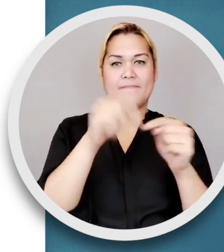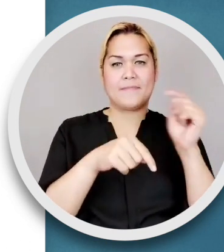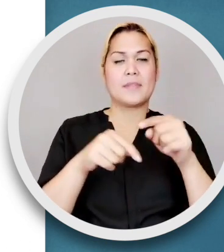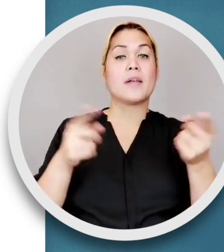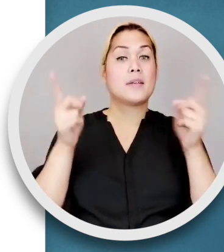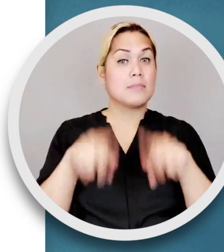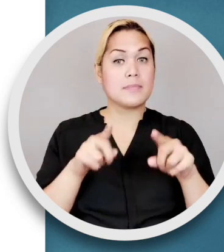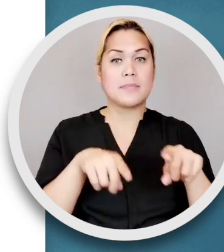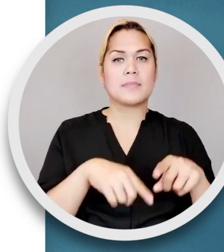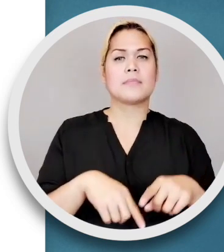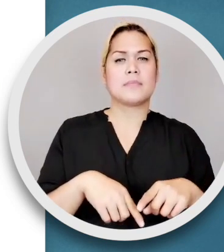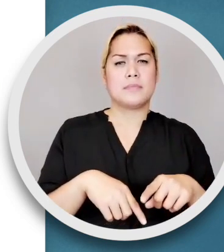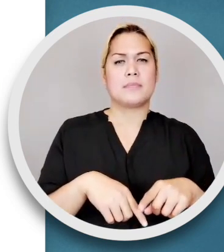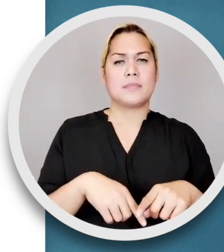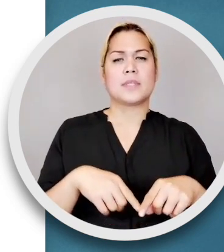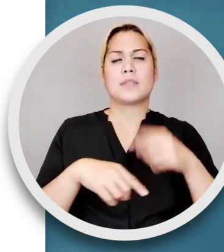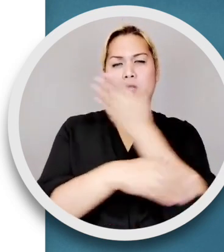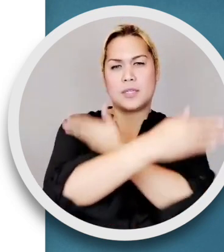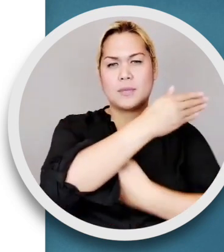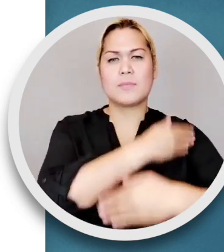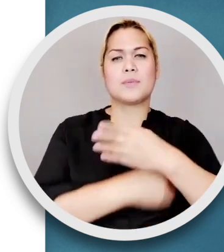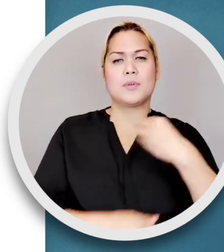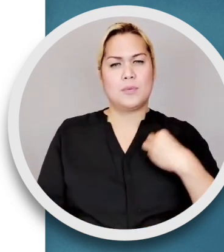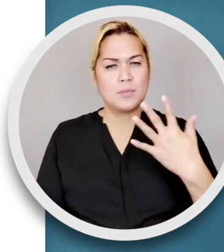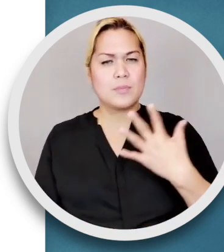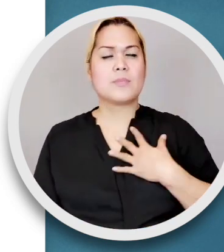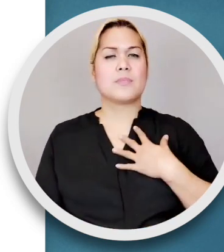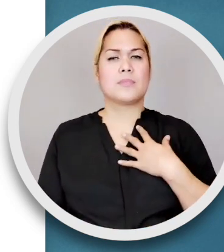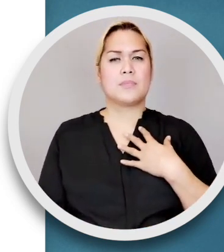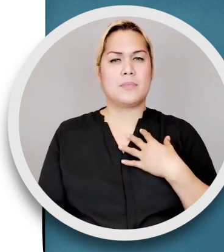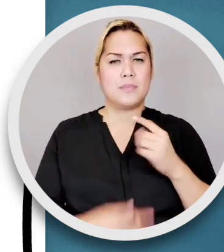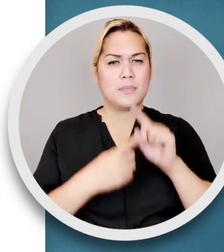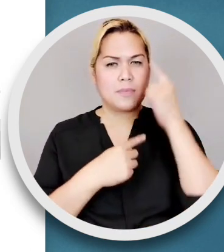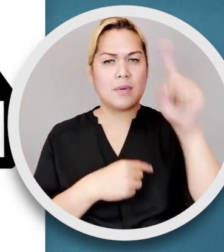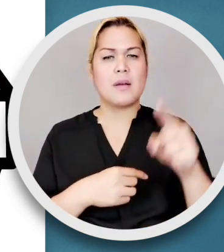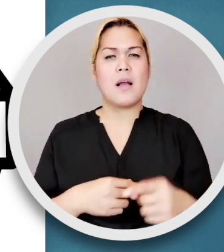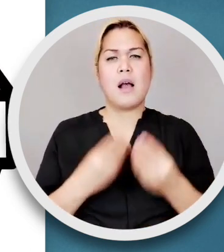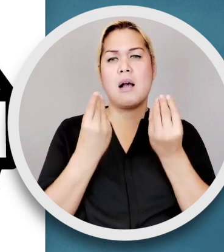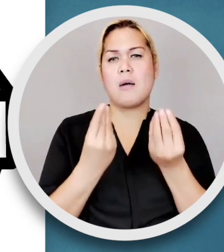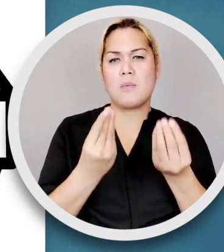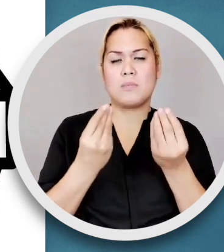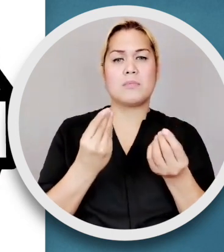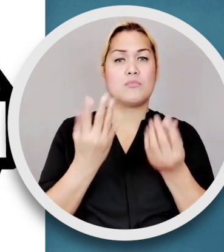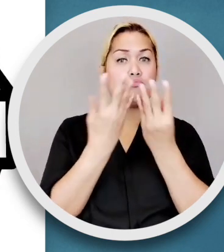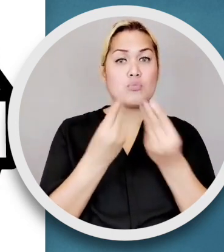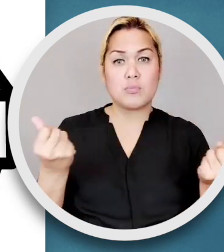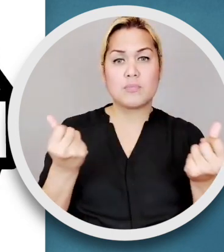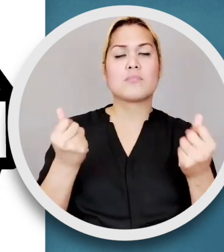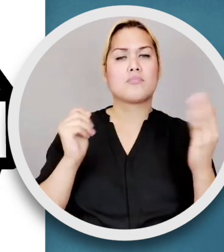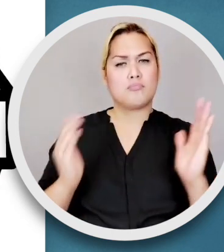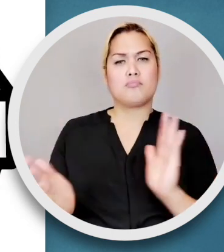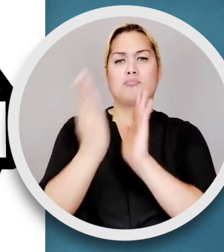To guide in analyzing and addressing the barriers to GESI, the GESI framework uses an analytical framework with